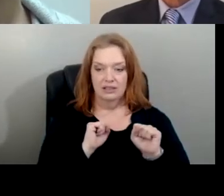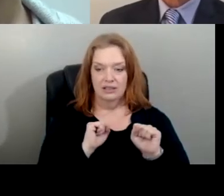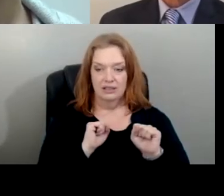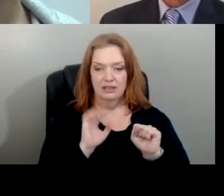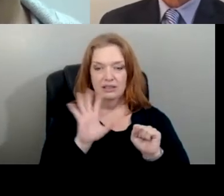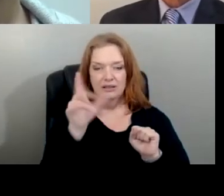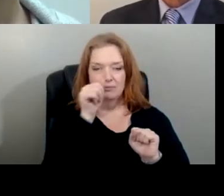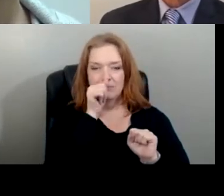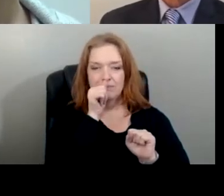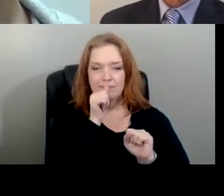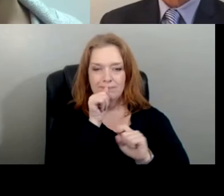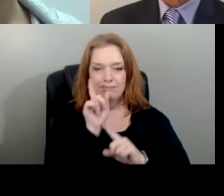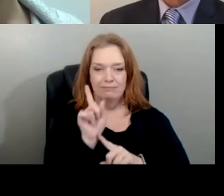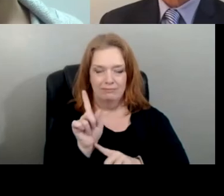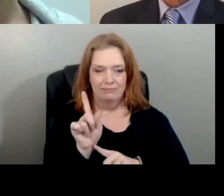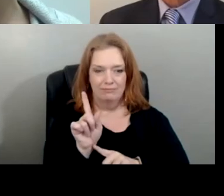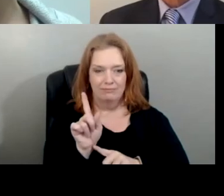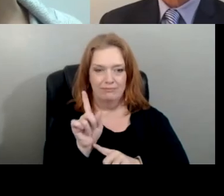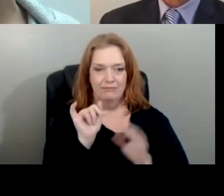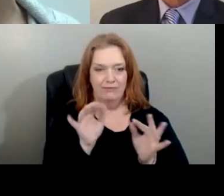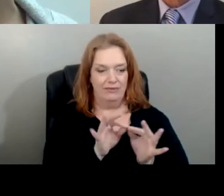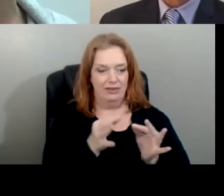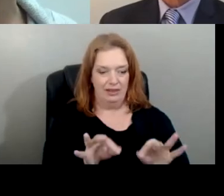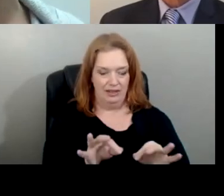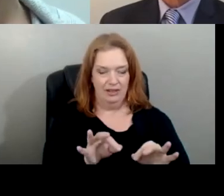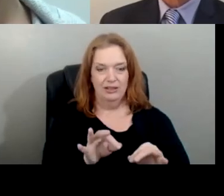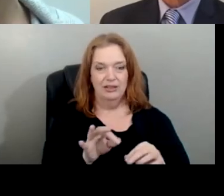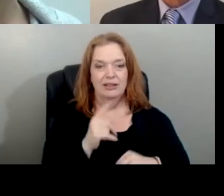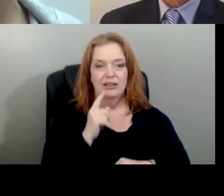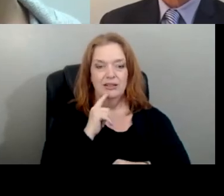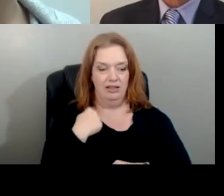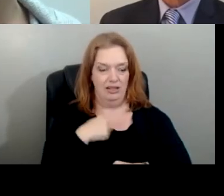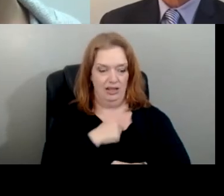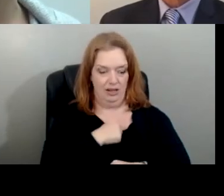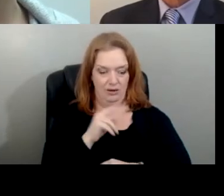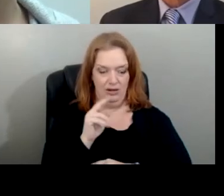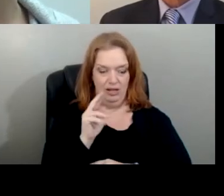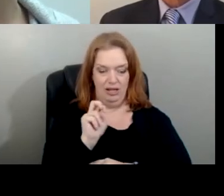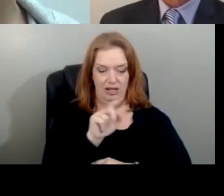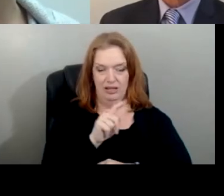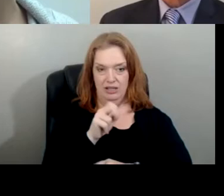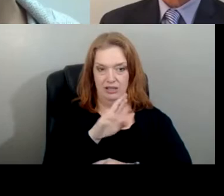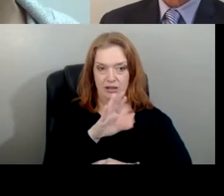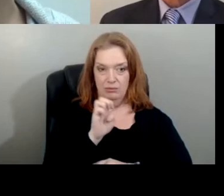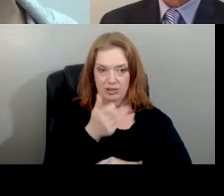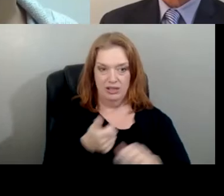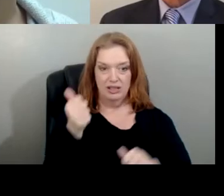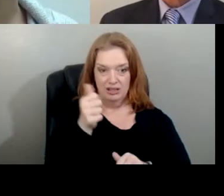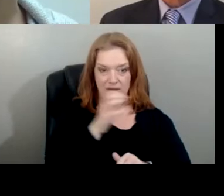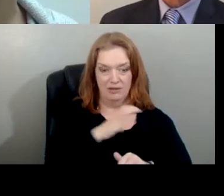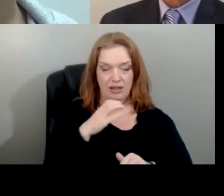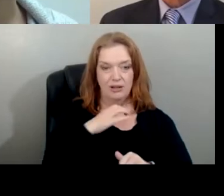with me just a little bit, the language is whereas the Nez Perce Tribe Executive Committee has the duty to, under the Constitution, to